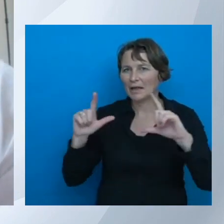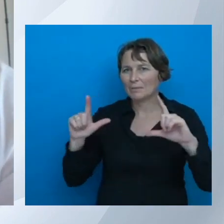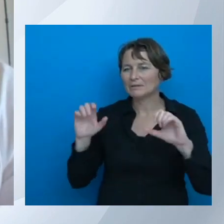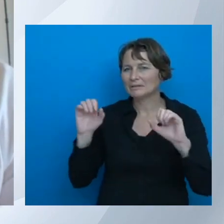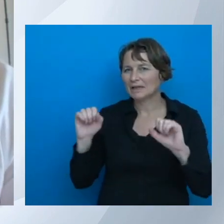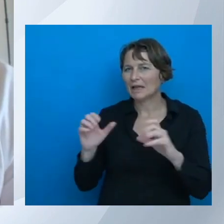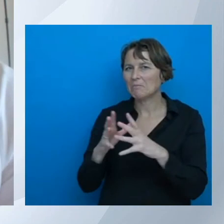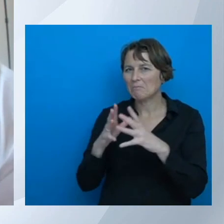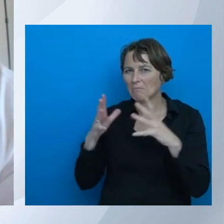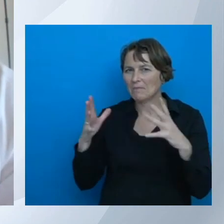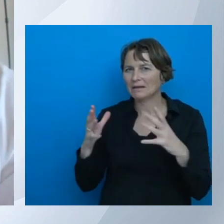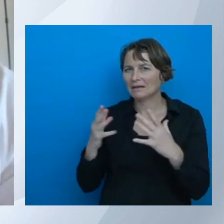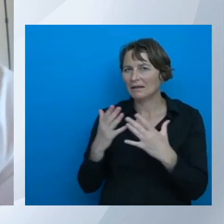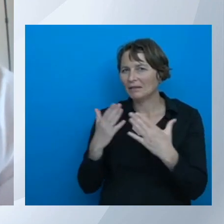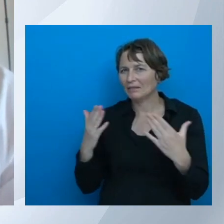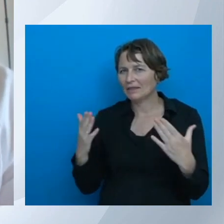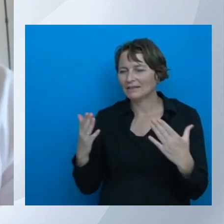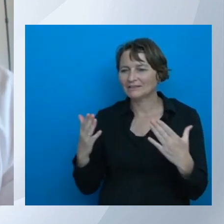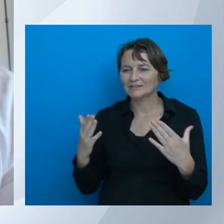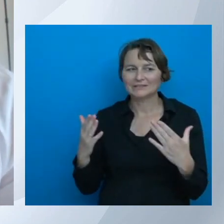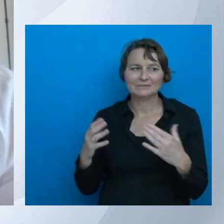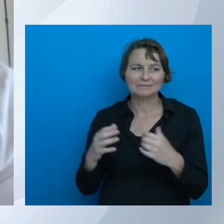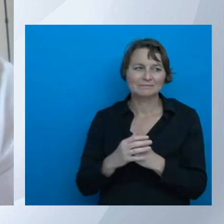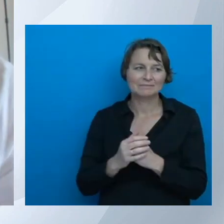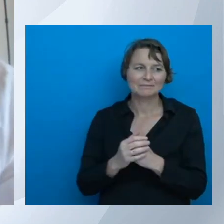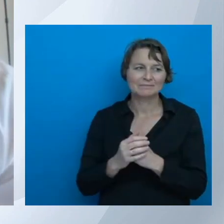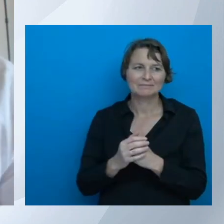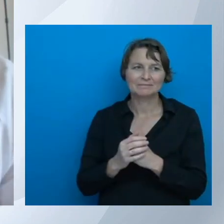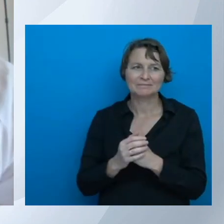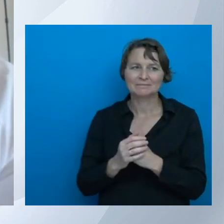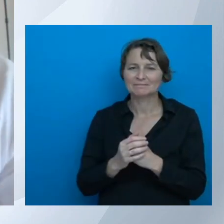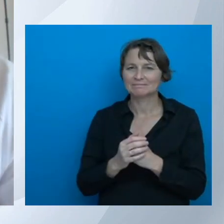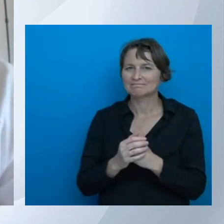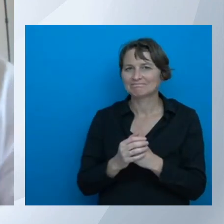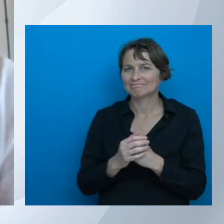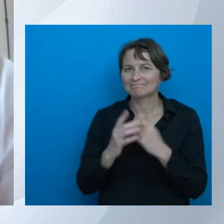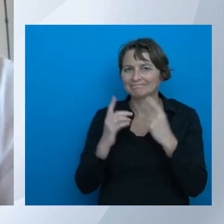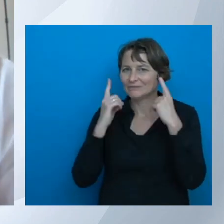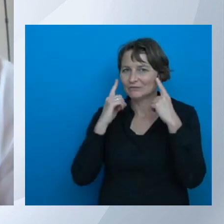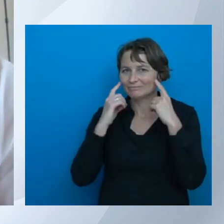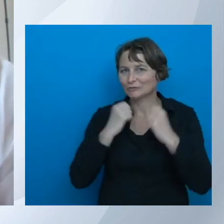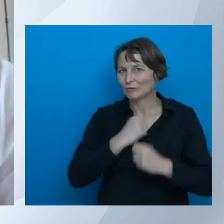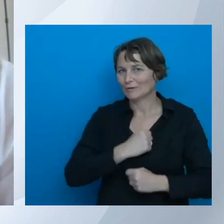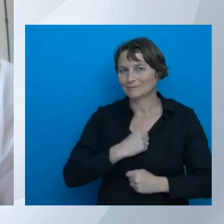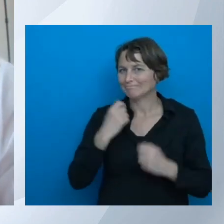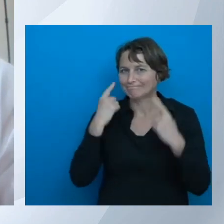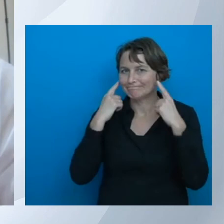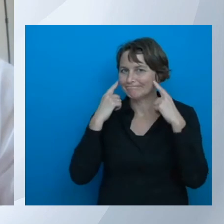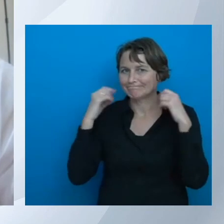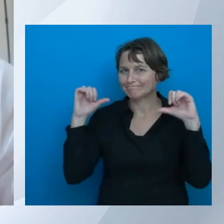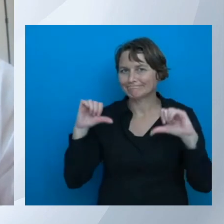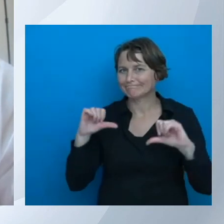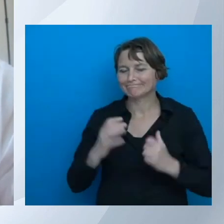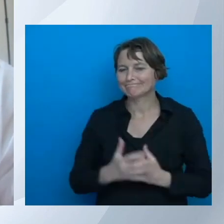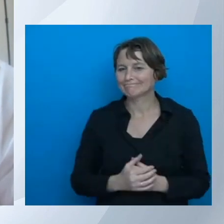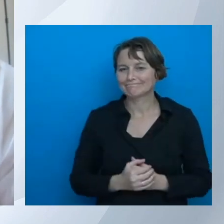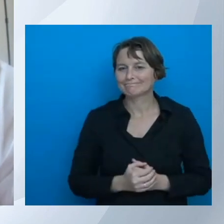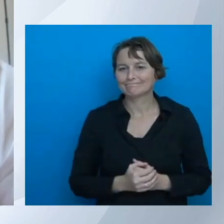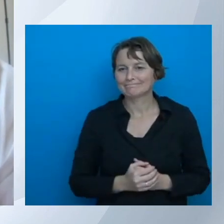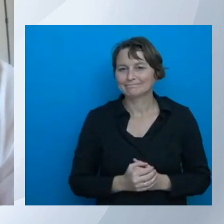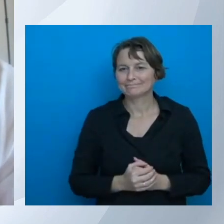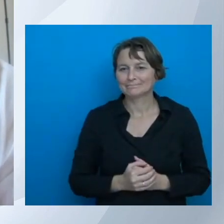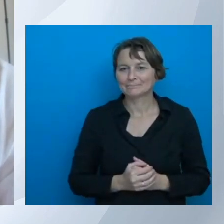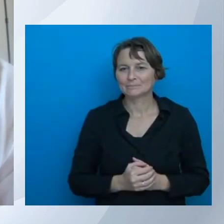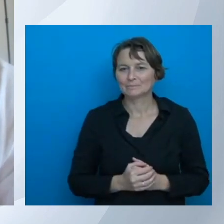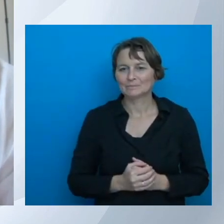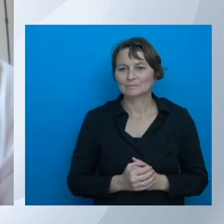things, and it's very cost effective and very cheap. So I don't see. Exactly. Yeah. No. Very good